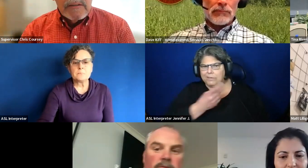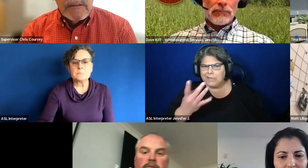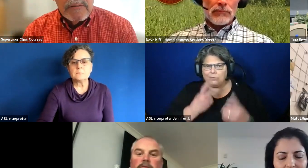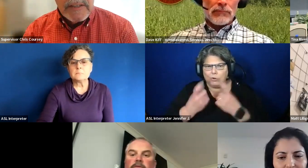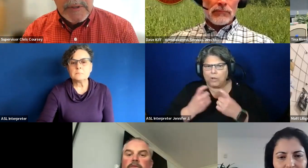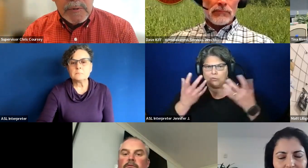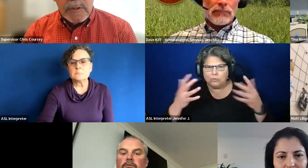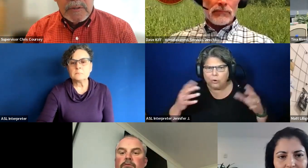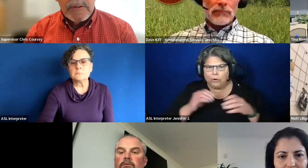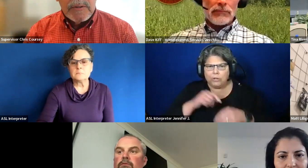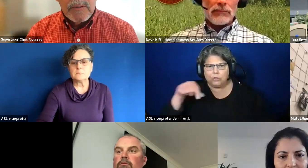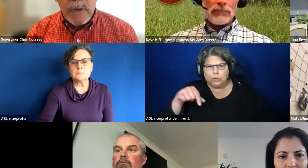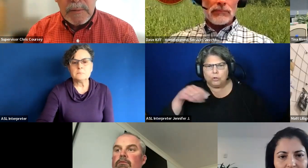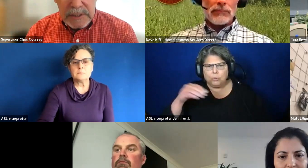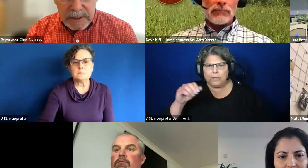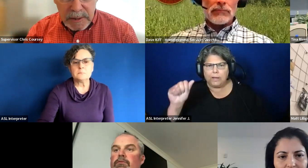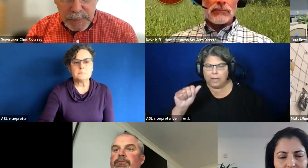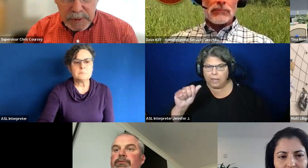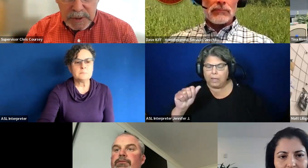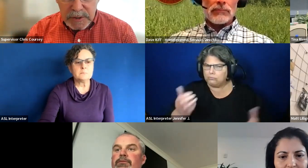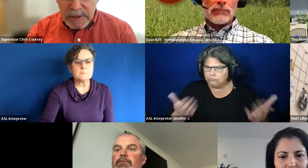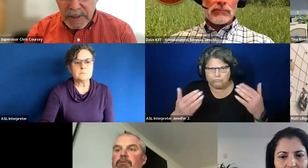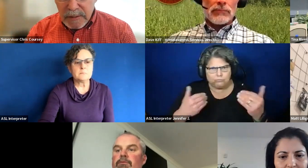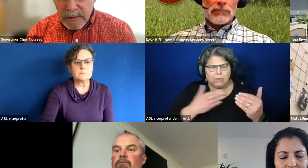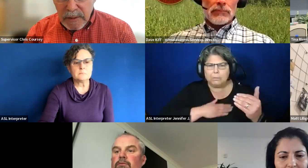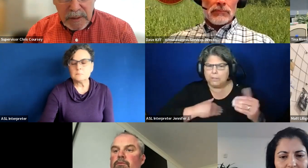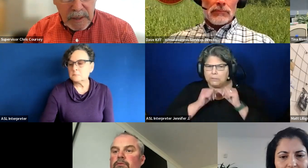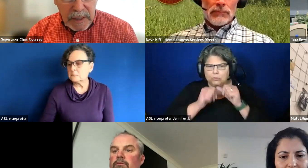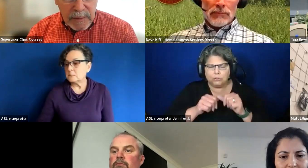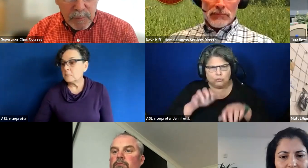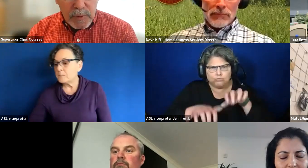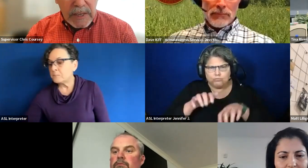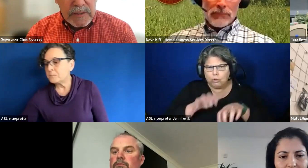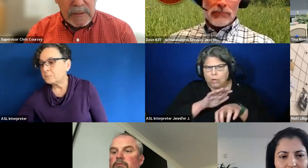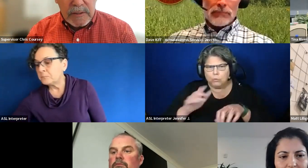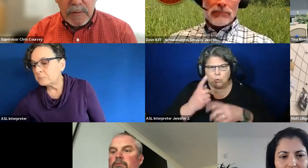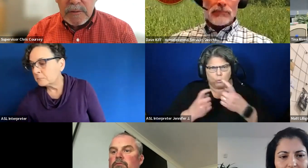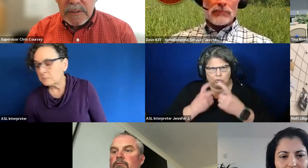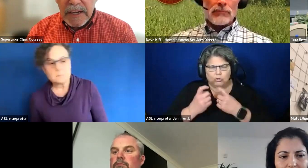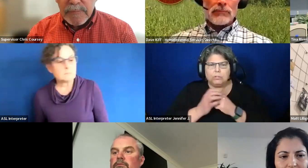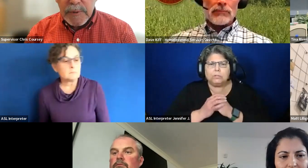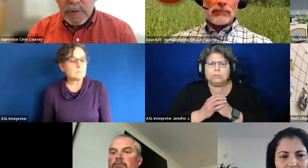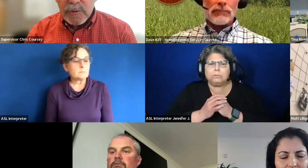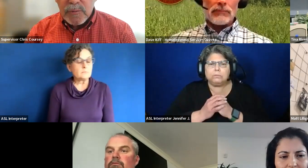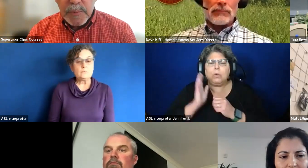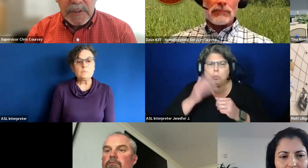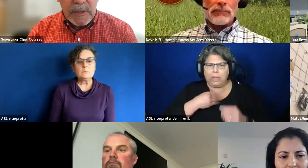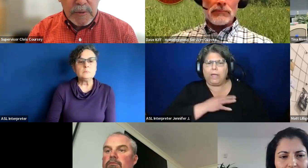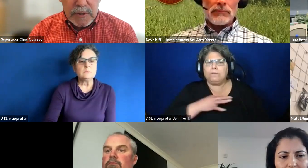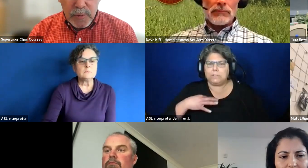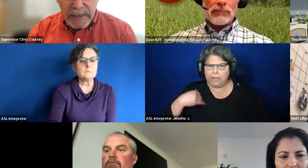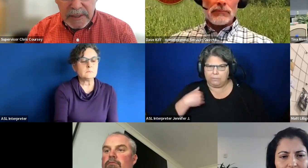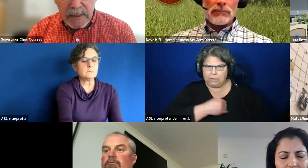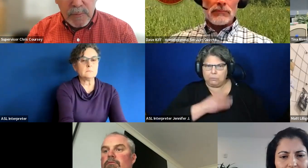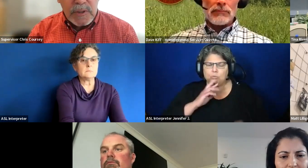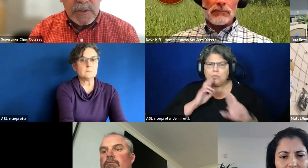Q&A, and invite people to continue to put questions there. We'll have staff members who will respond to some of those